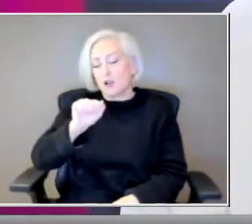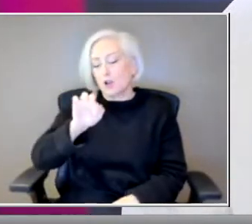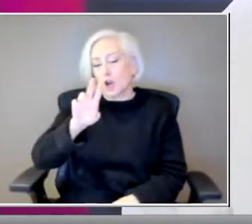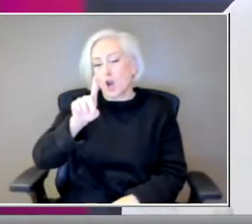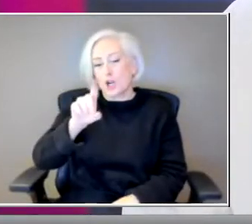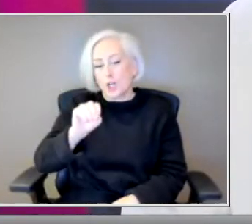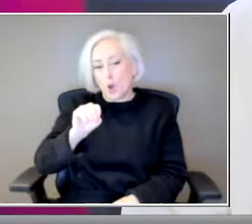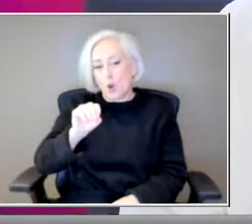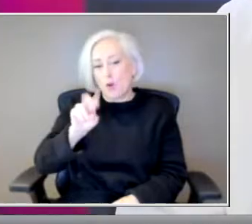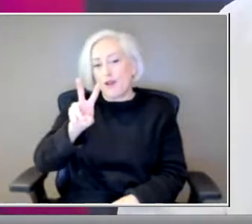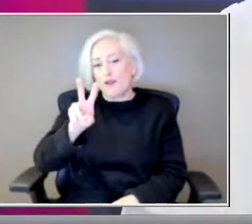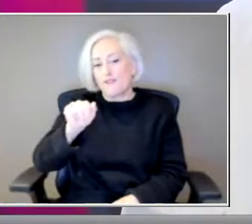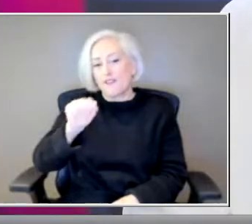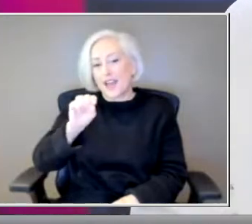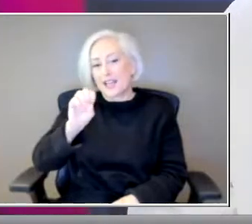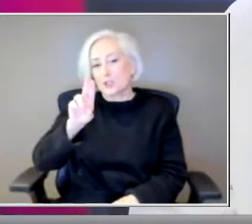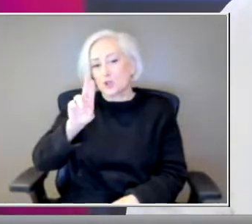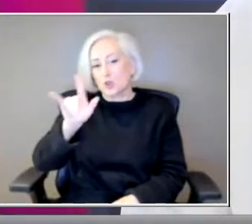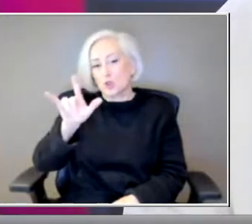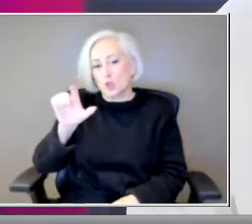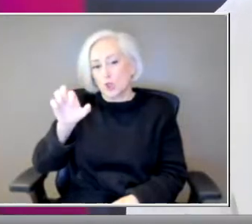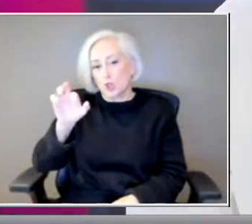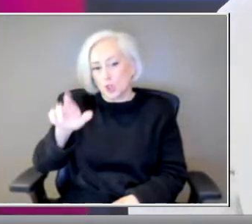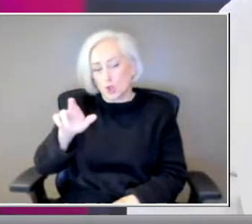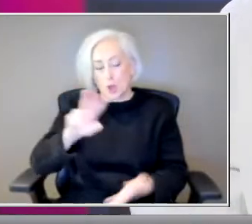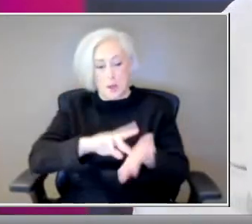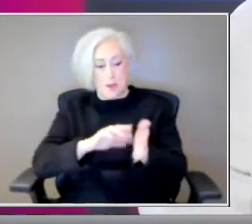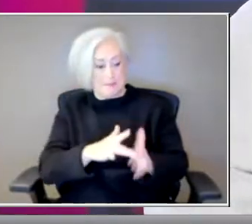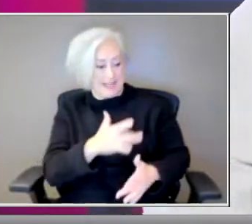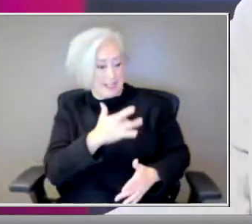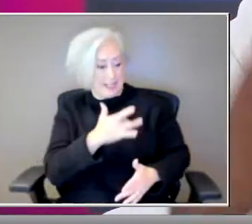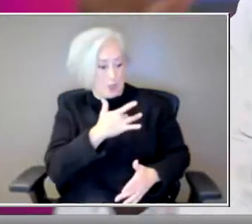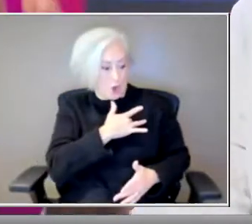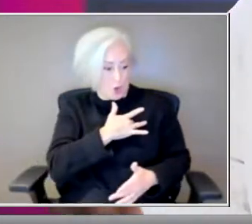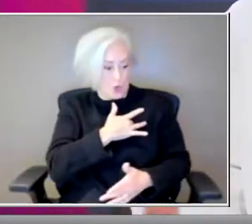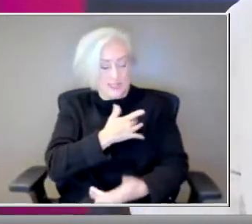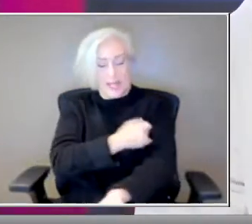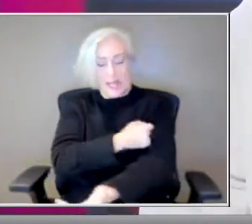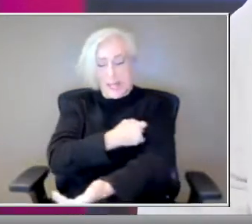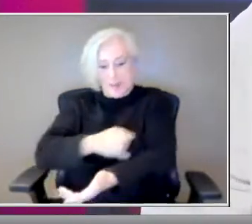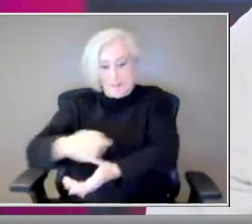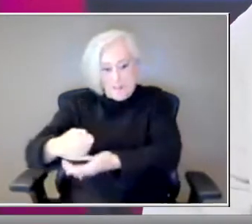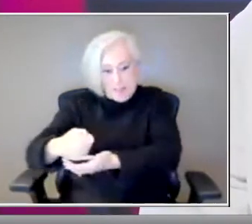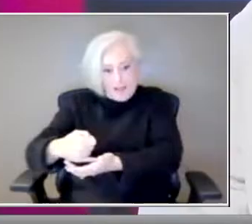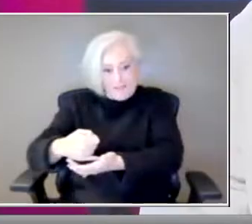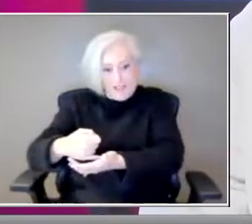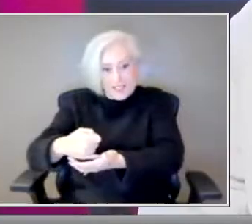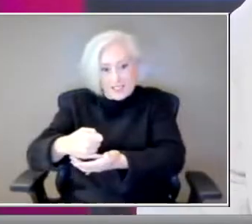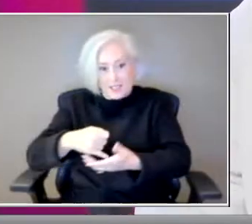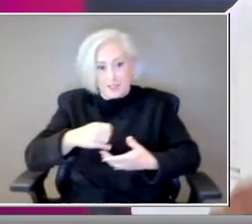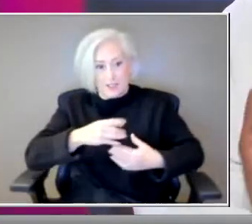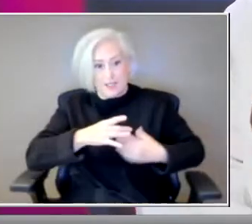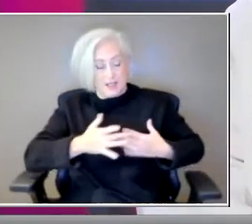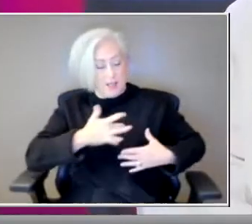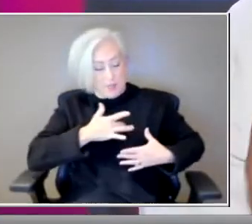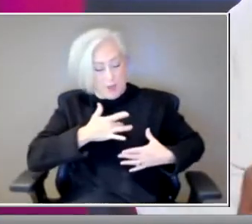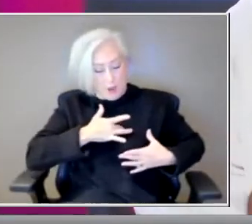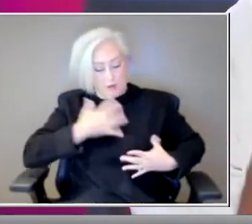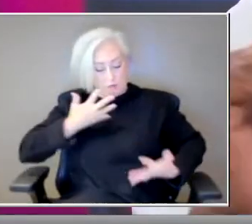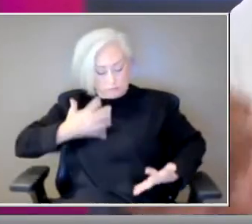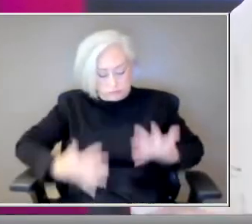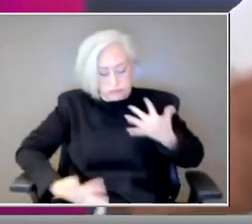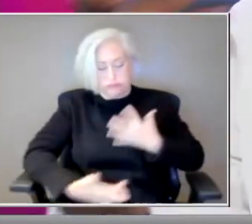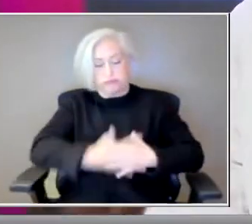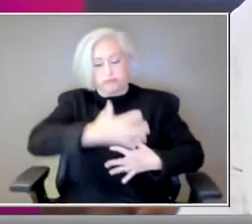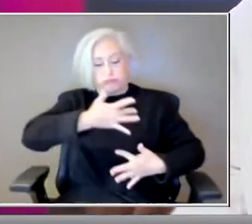it's heart and blood vessels together. Blood flows to every part of the body, and blood